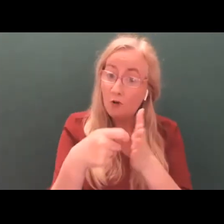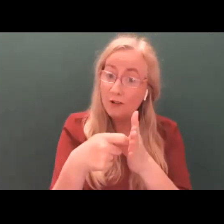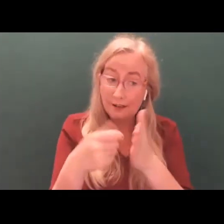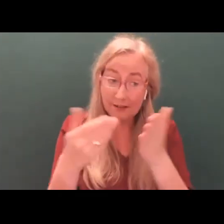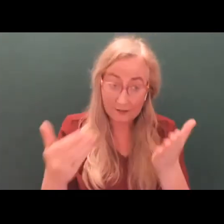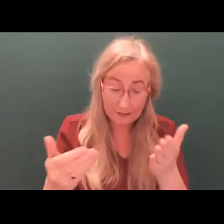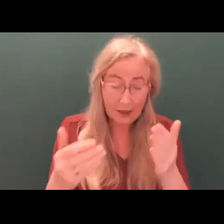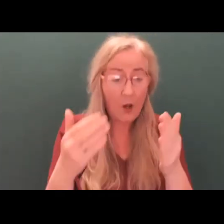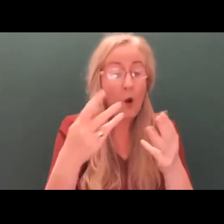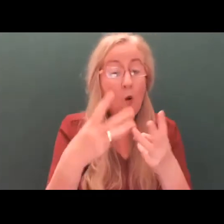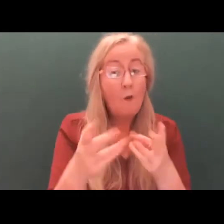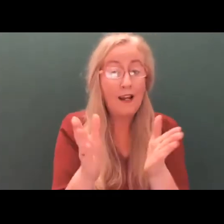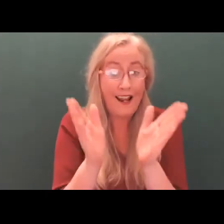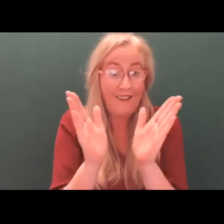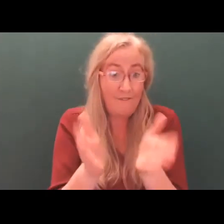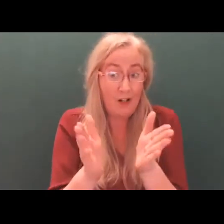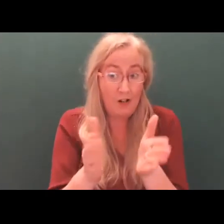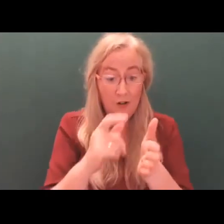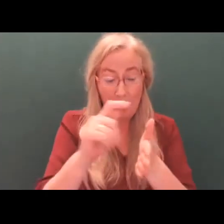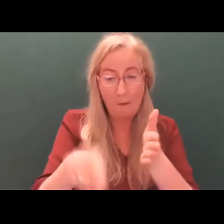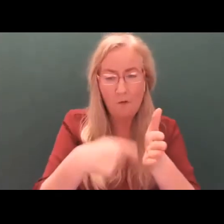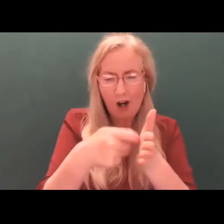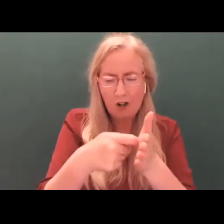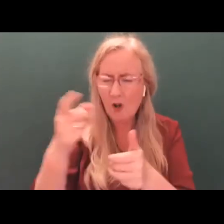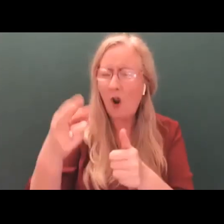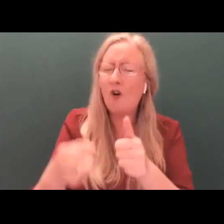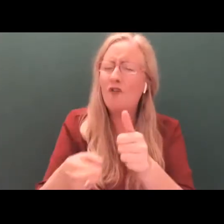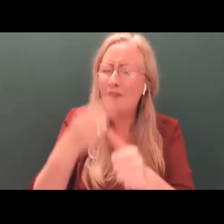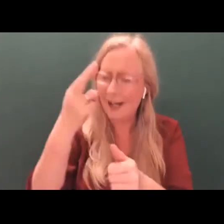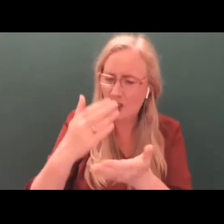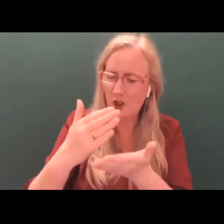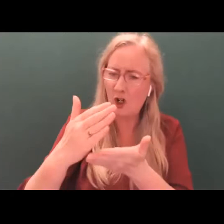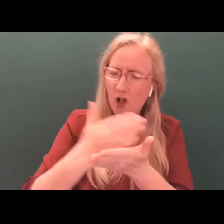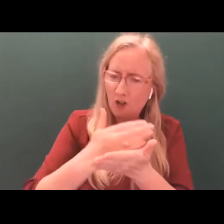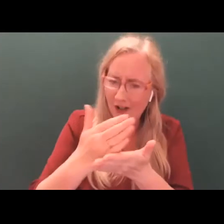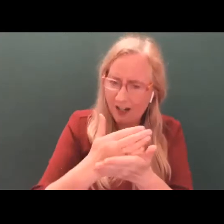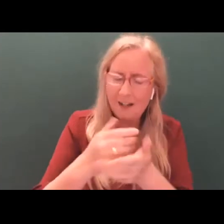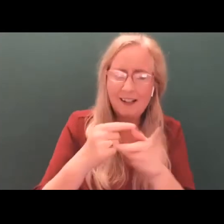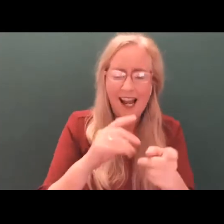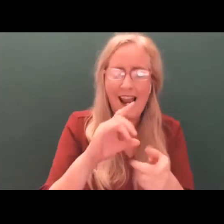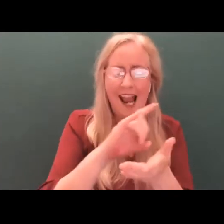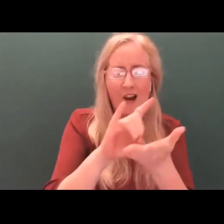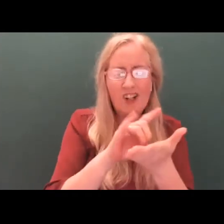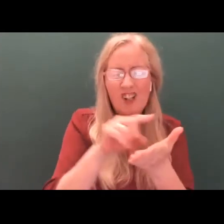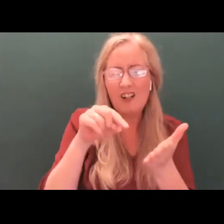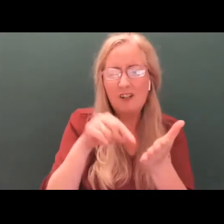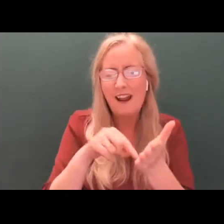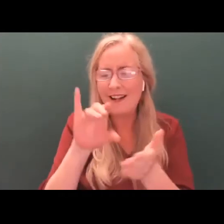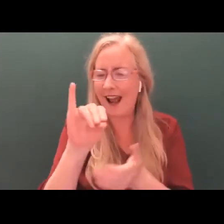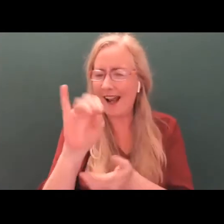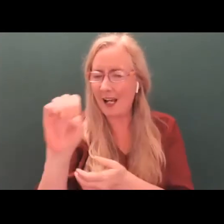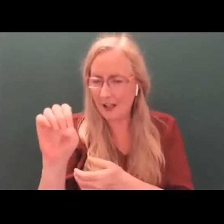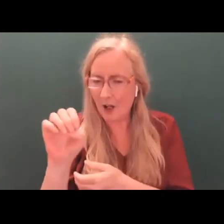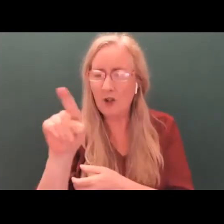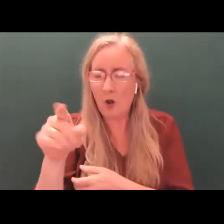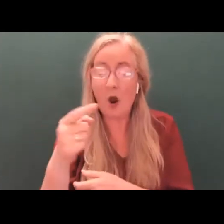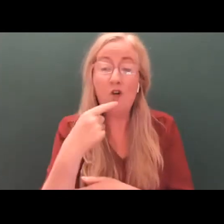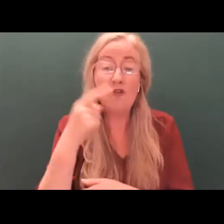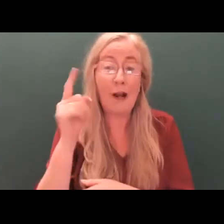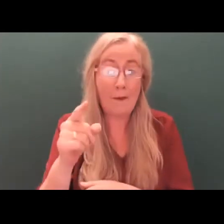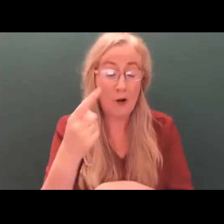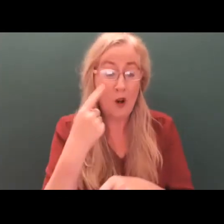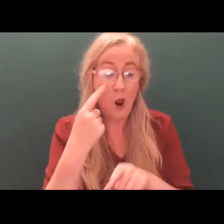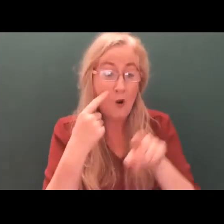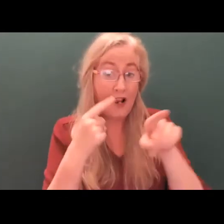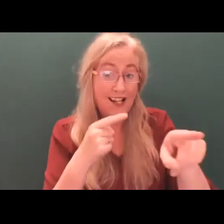Then, when you've completed your project and are ready to share it on heritageweek.ie, we recommend that you watch the video on